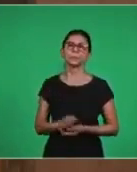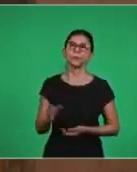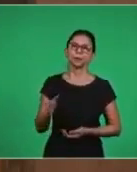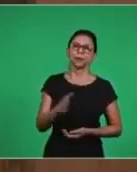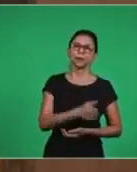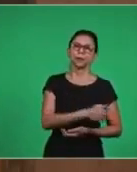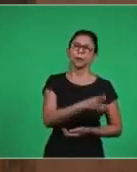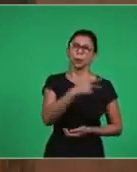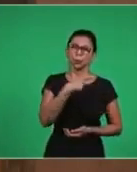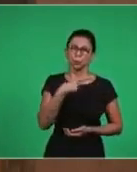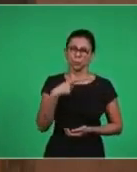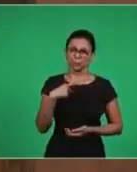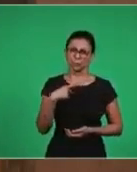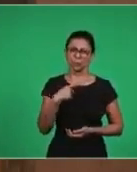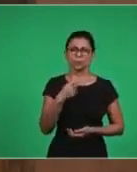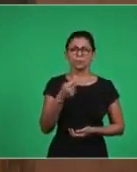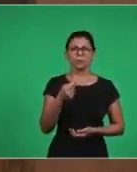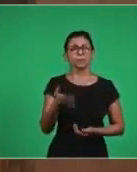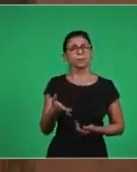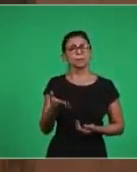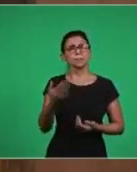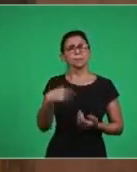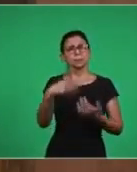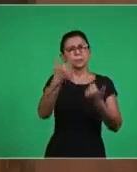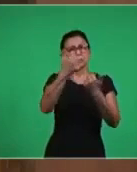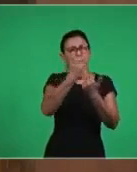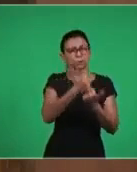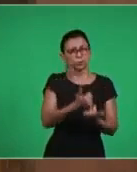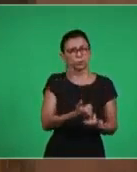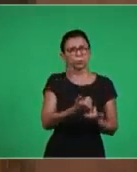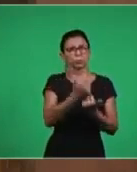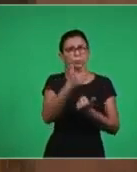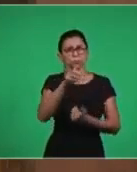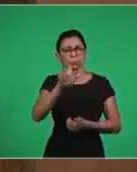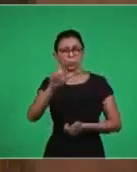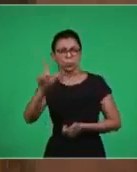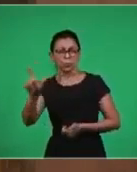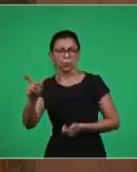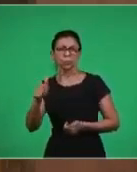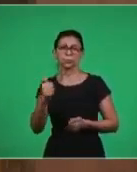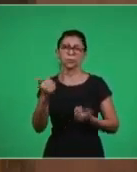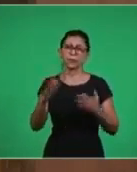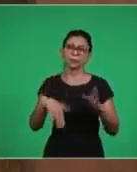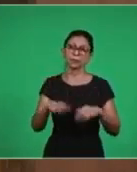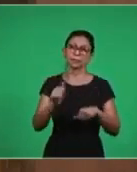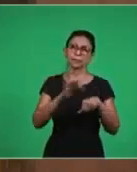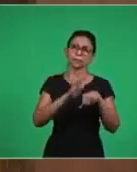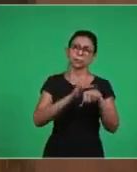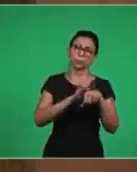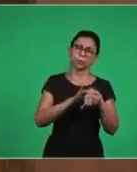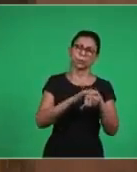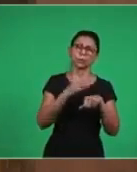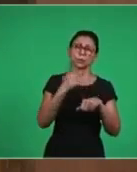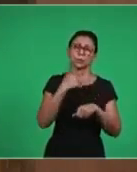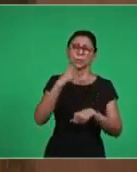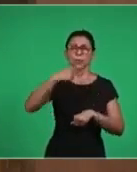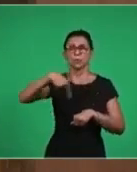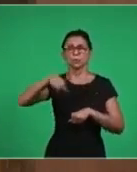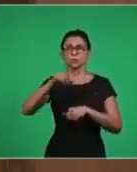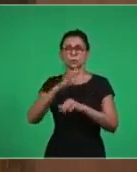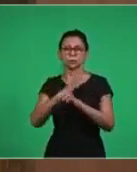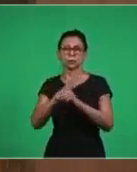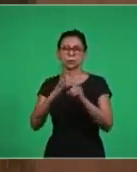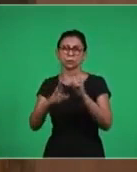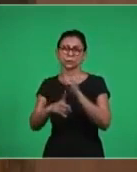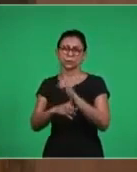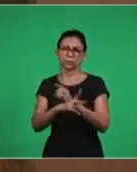the auxiliary, it's because he's sick, or maybe he doesn't have the means to be a pastor, or so that he needs to learn